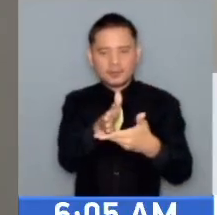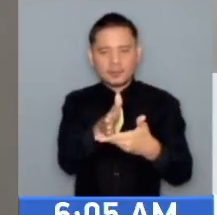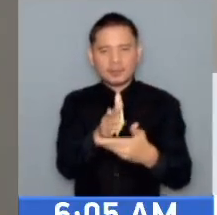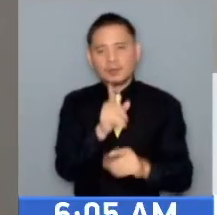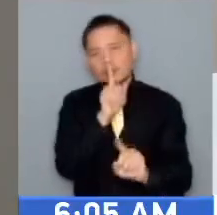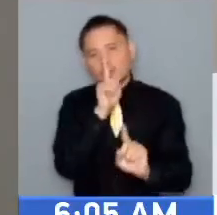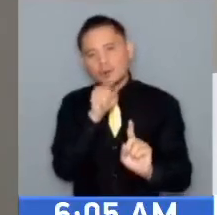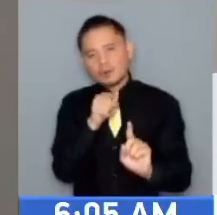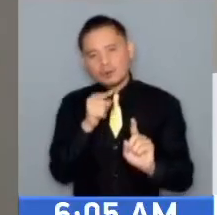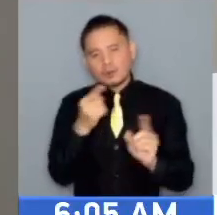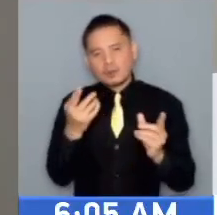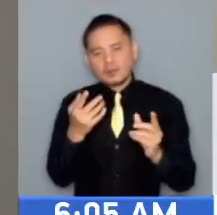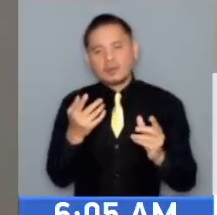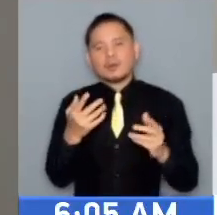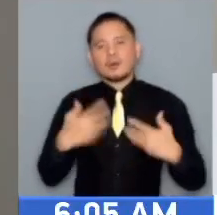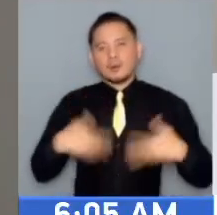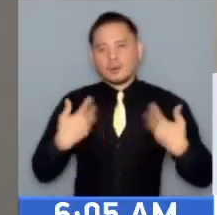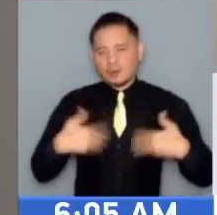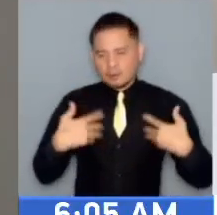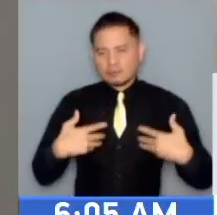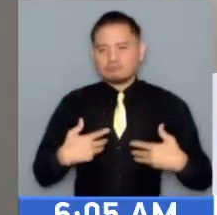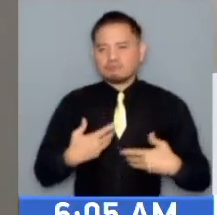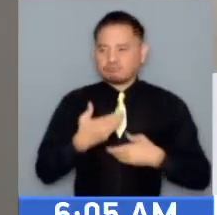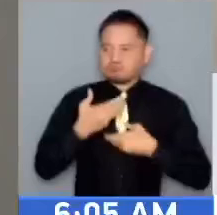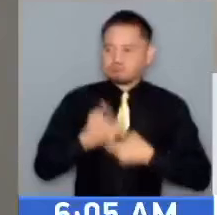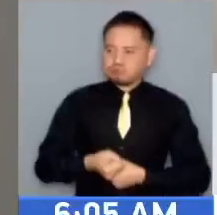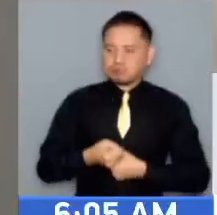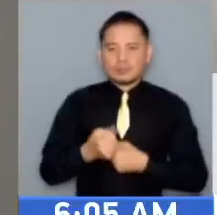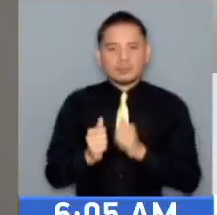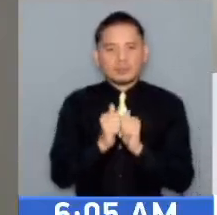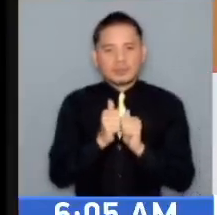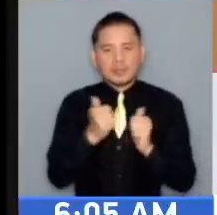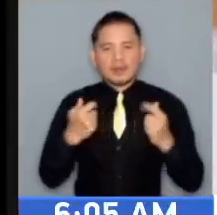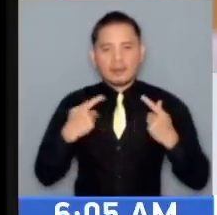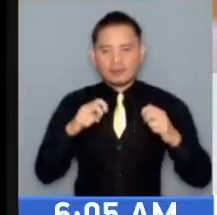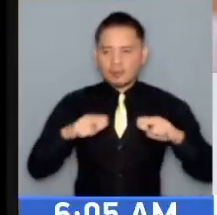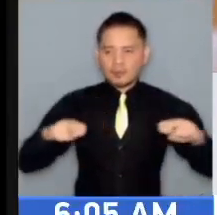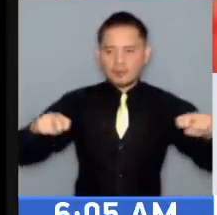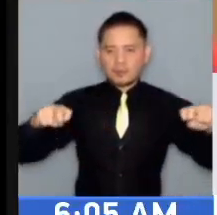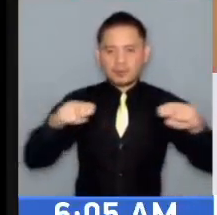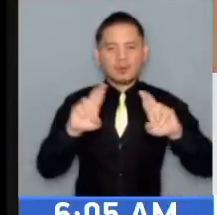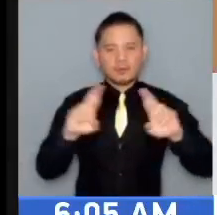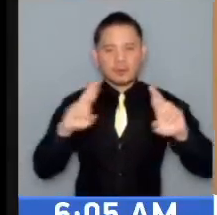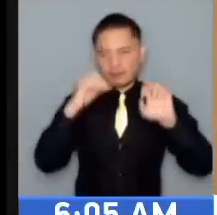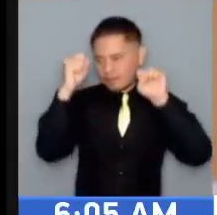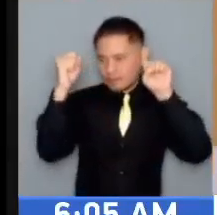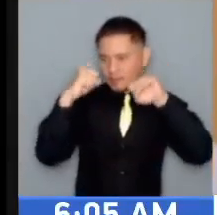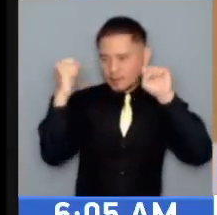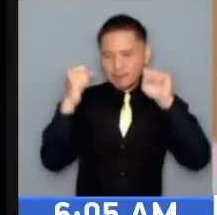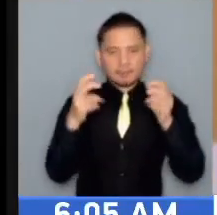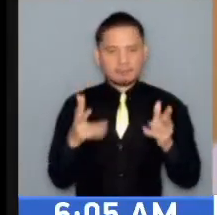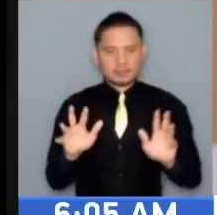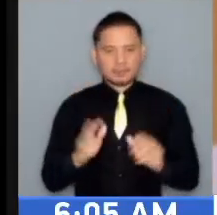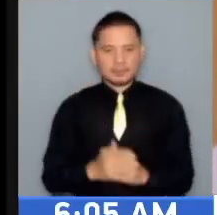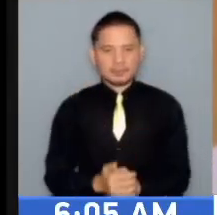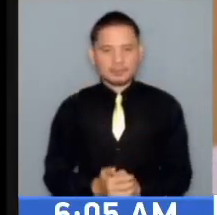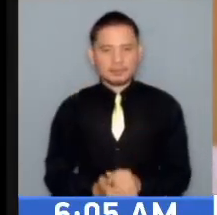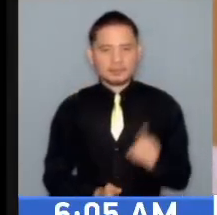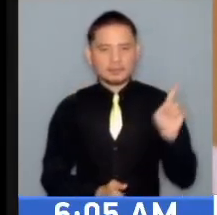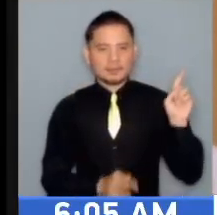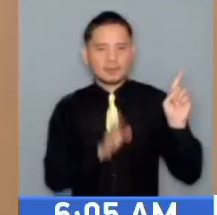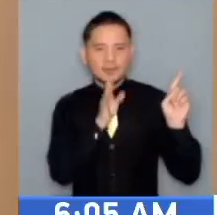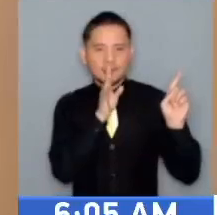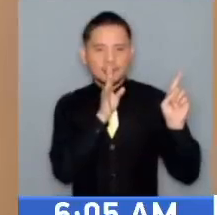joint statement, we can finally end up with the final peace agreement. We are open to